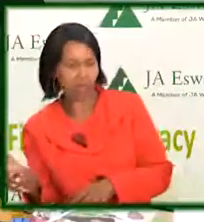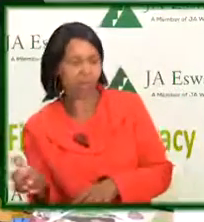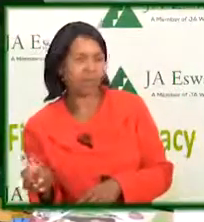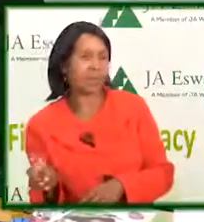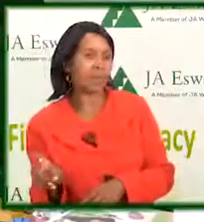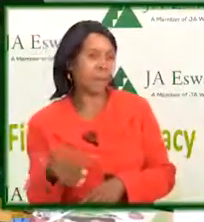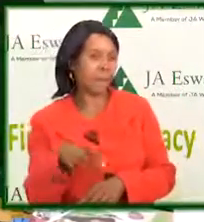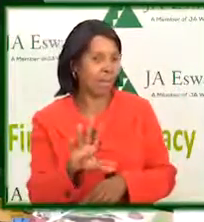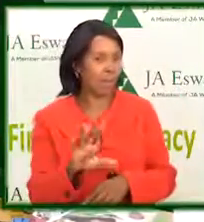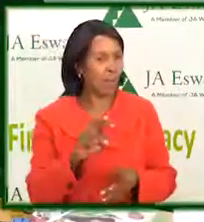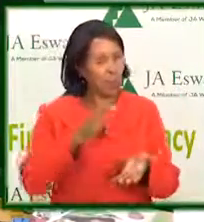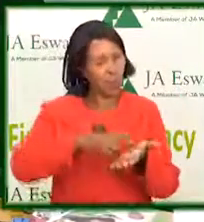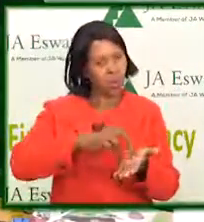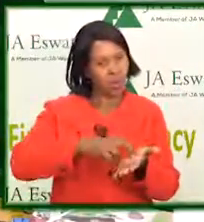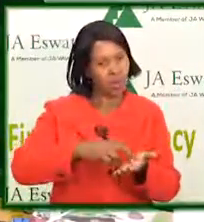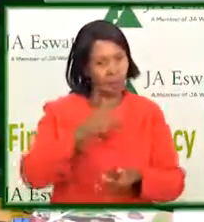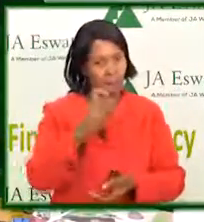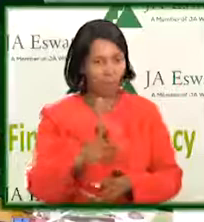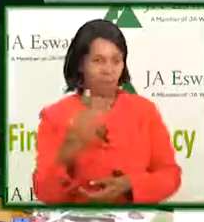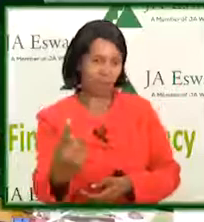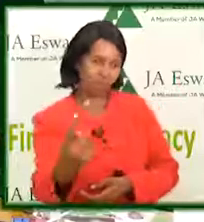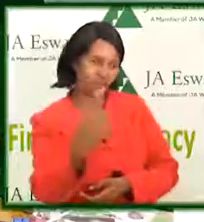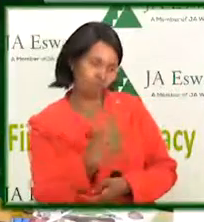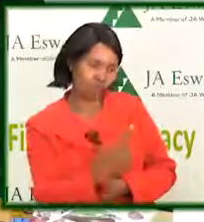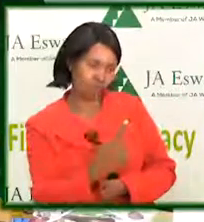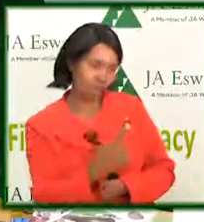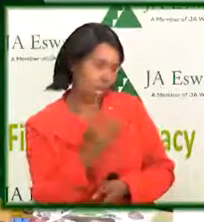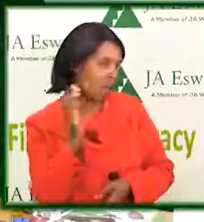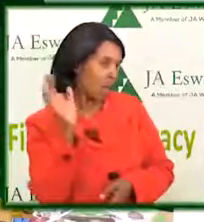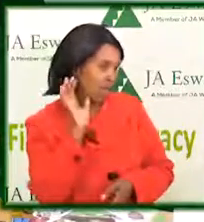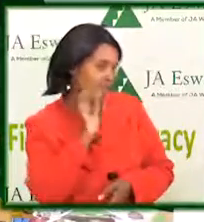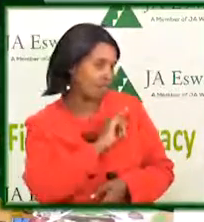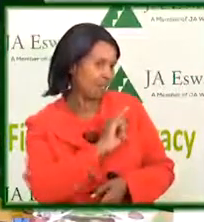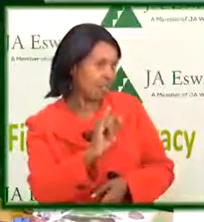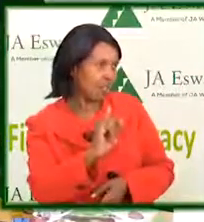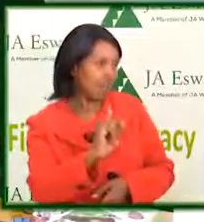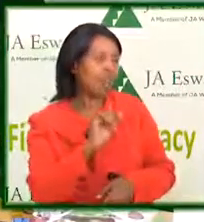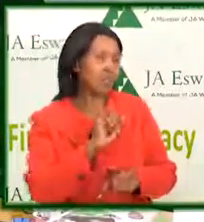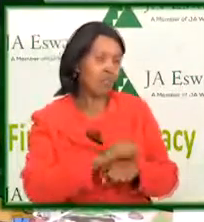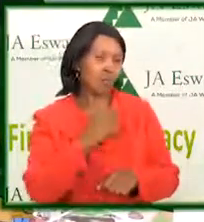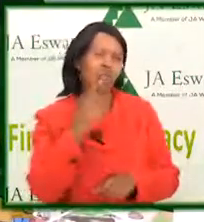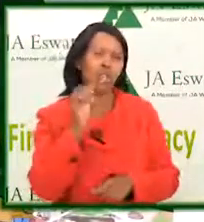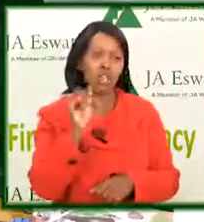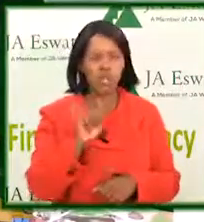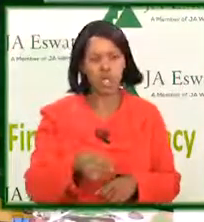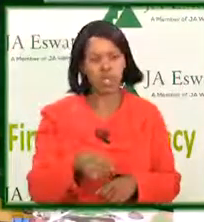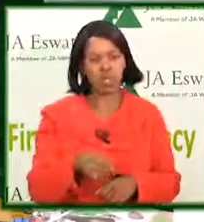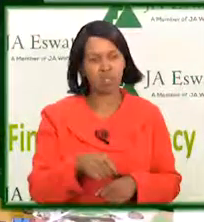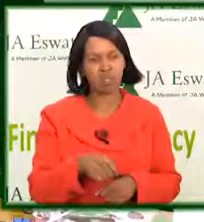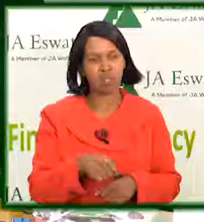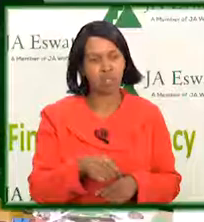to the sale. Don't simply say, do you want to buy it, as it is too easy for him or her to say